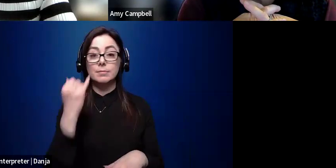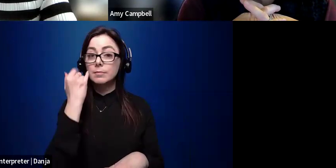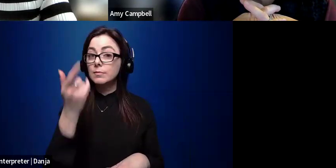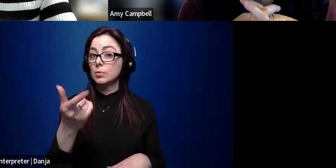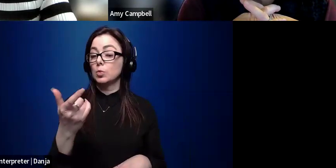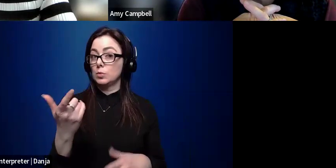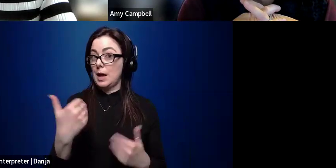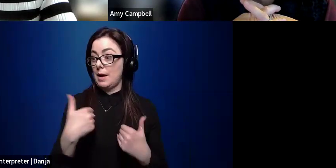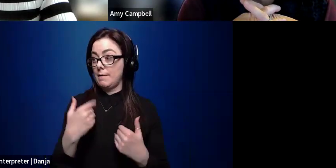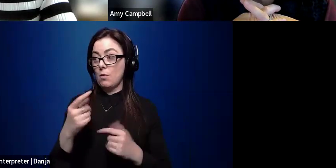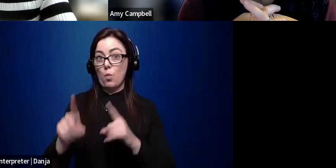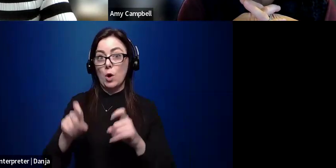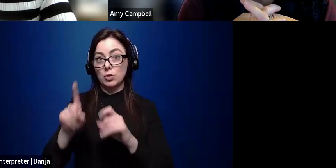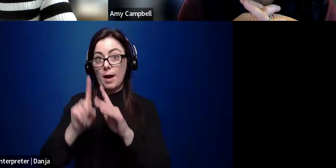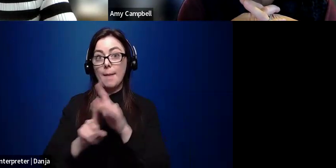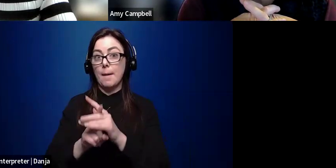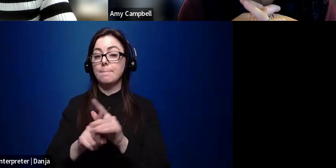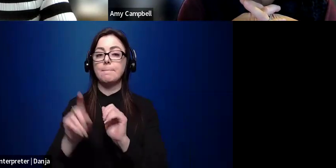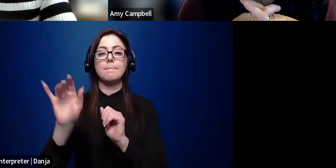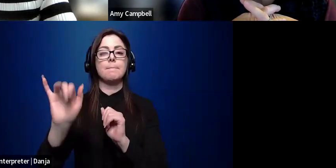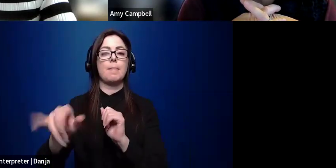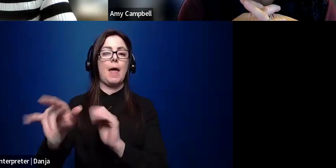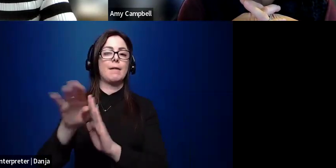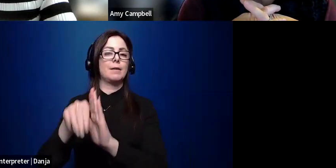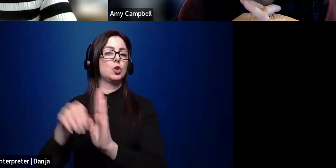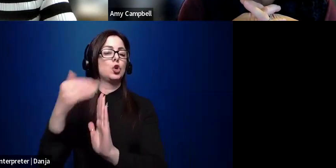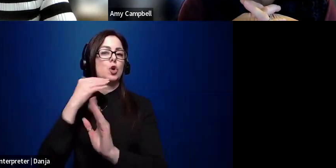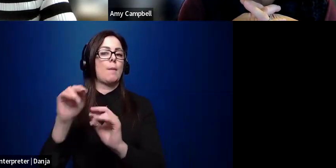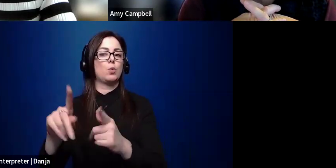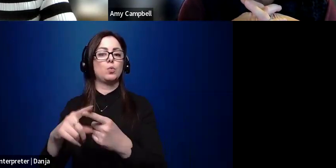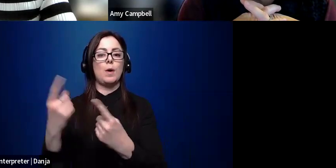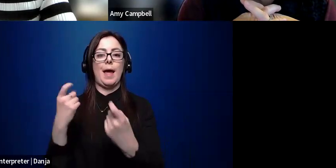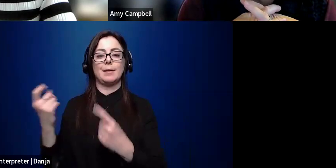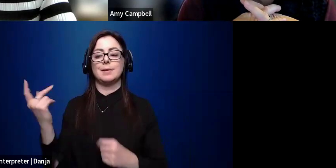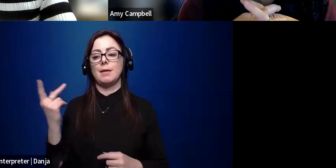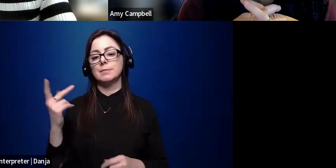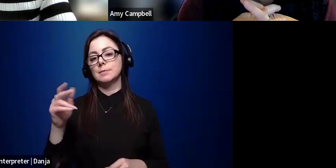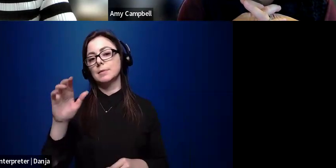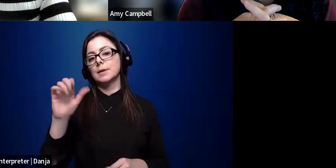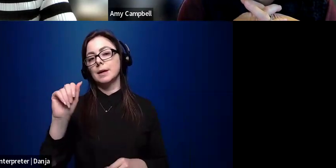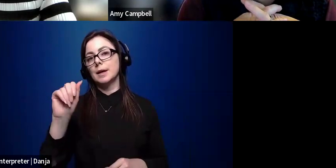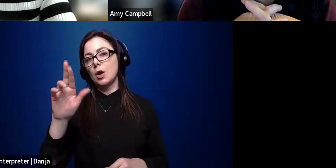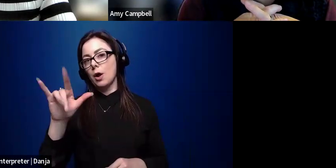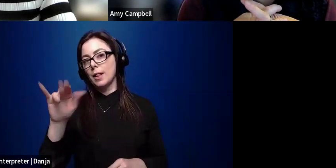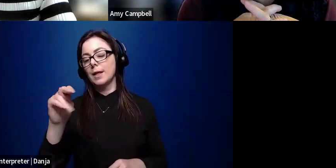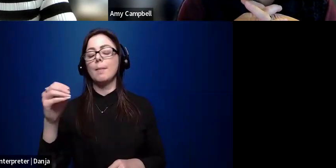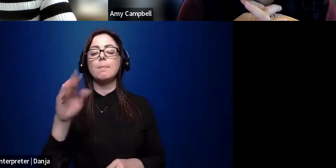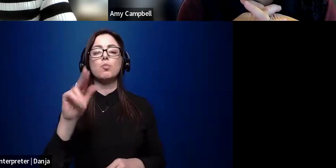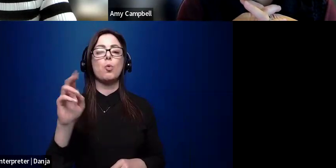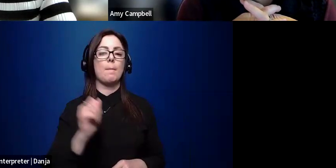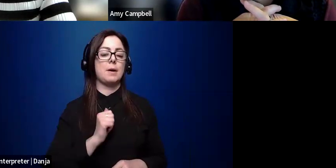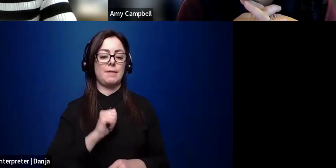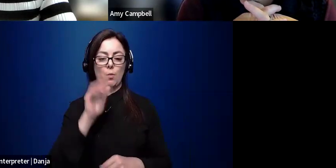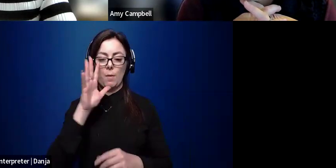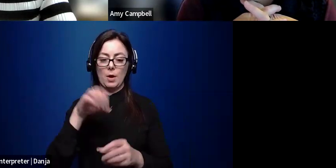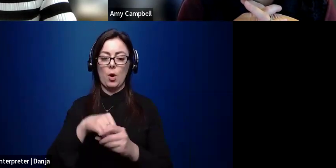questions between now and then, that's a good opportunity to ask us. Carlin and I and Brooke will all be on that. And again,